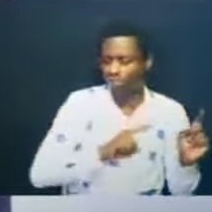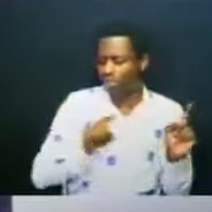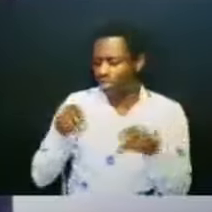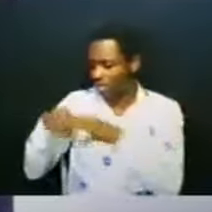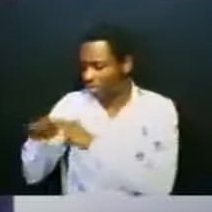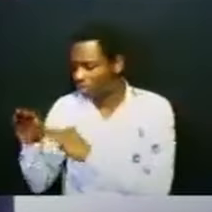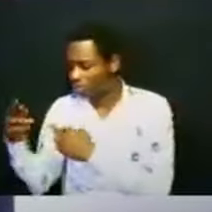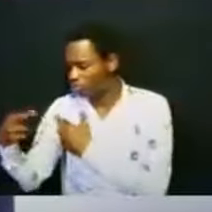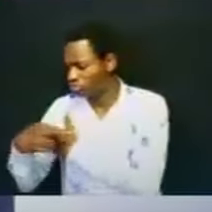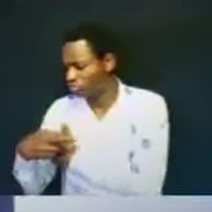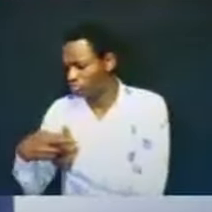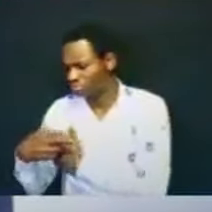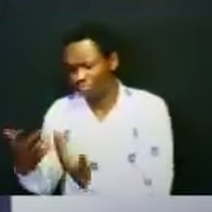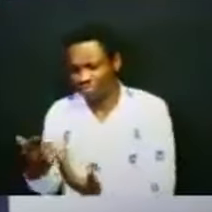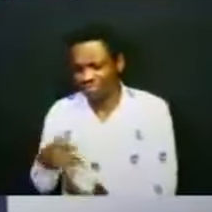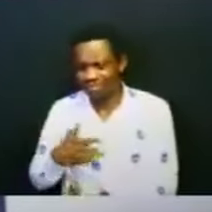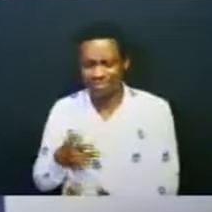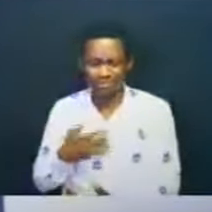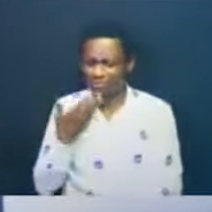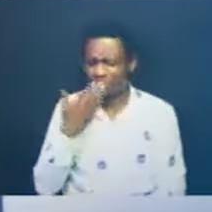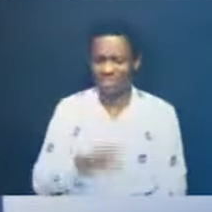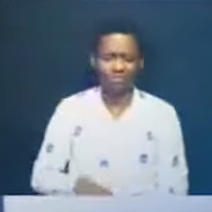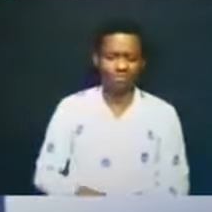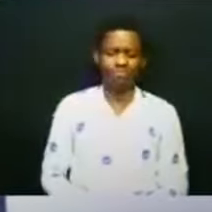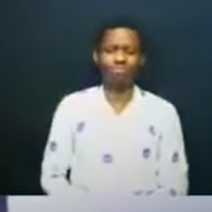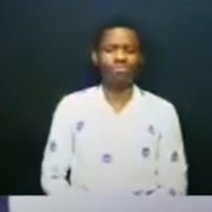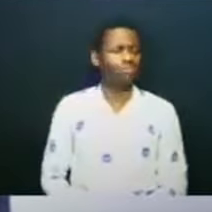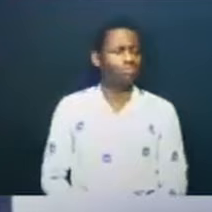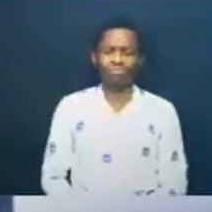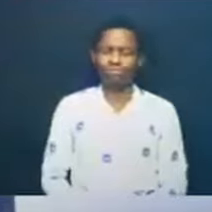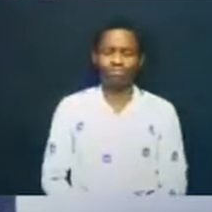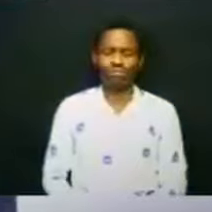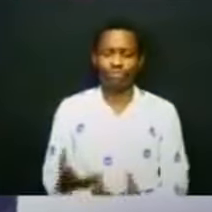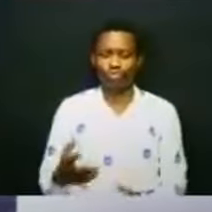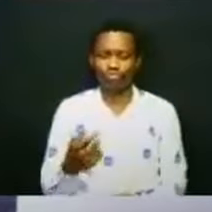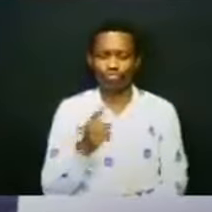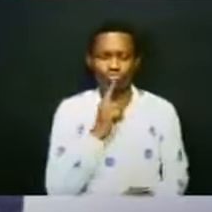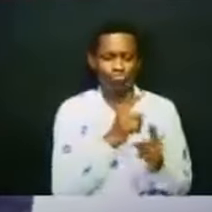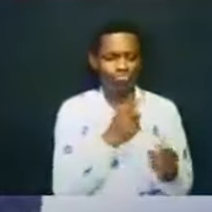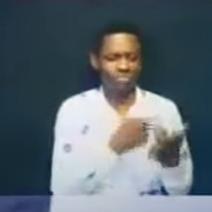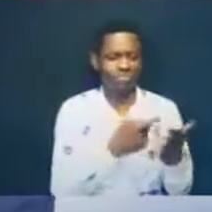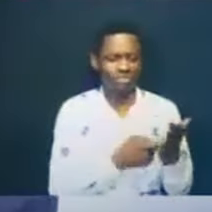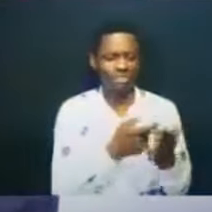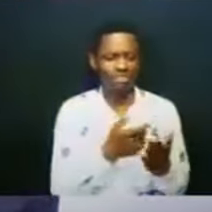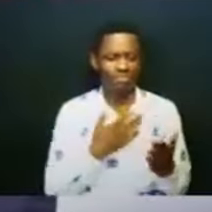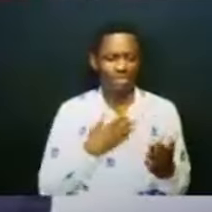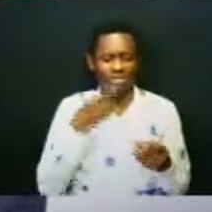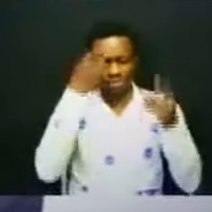need to talk to this, my friend, about this decision that